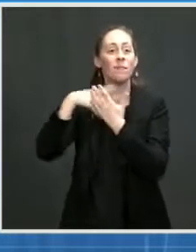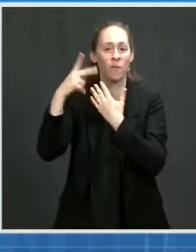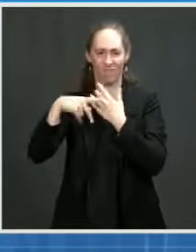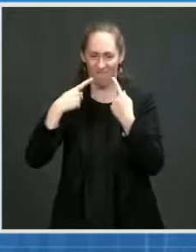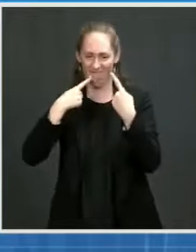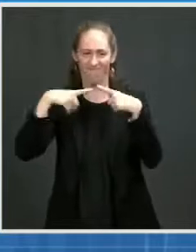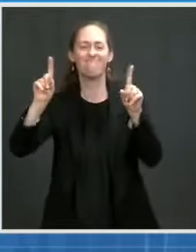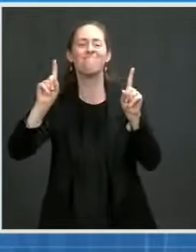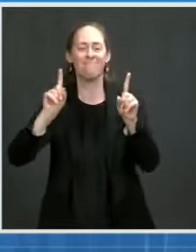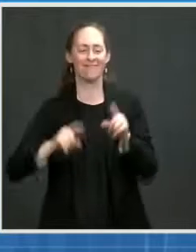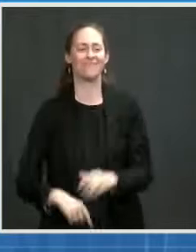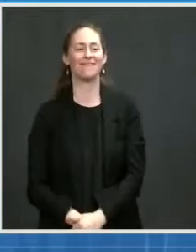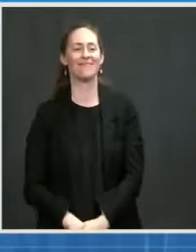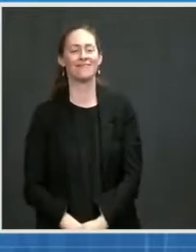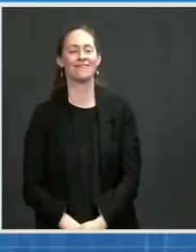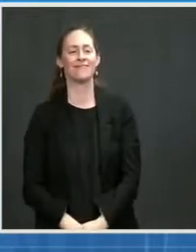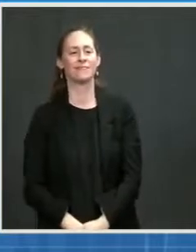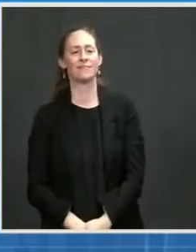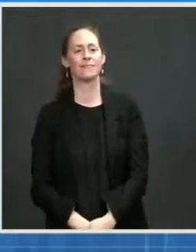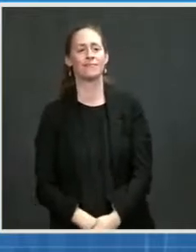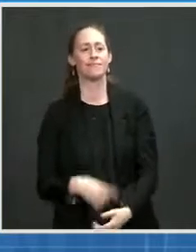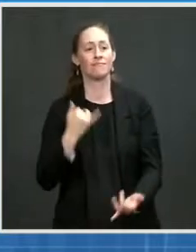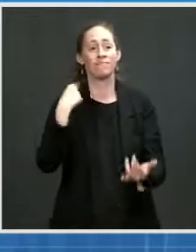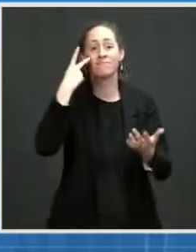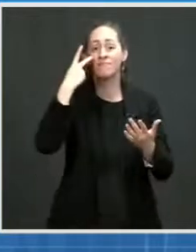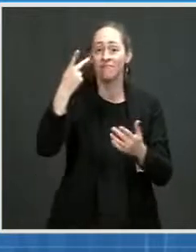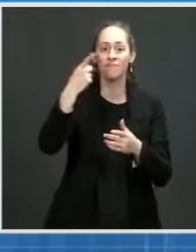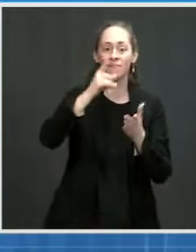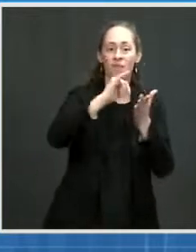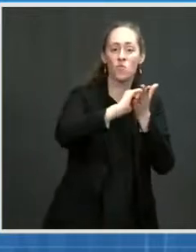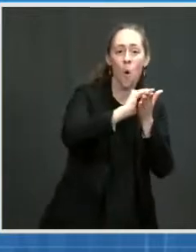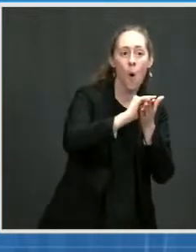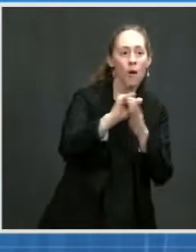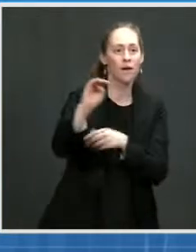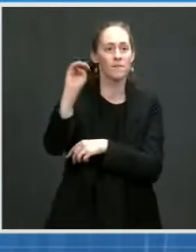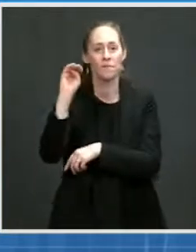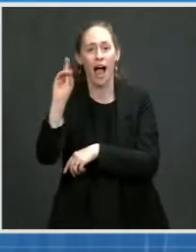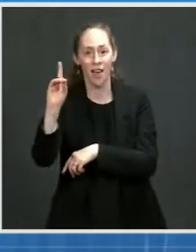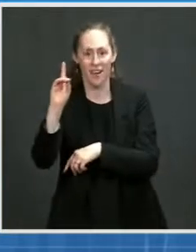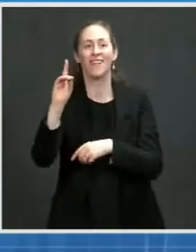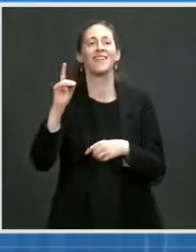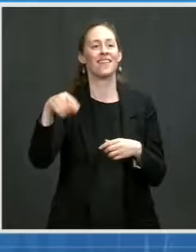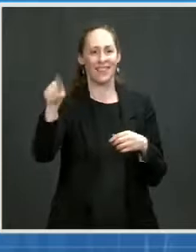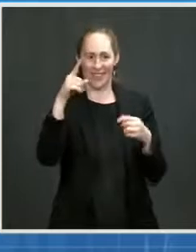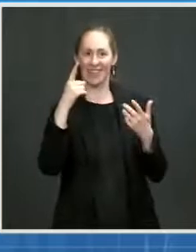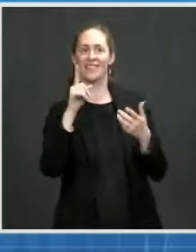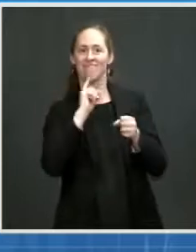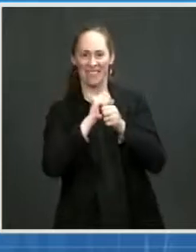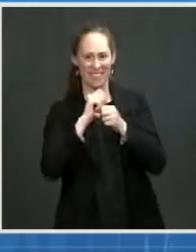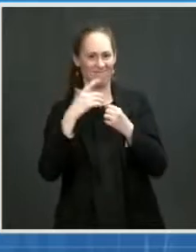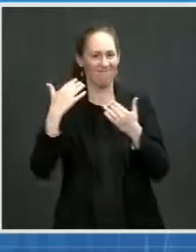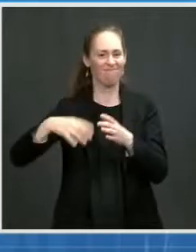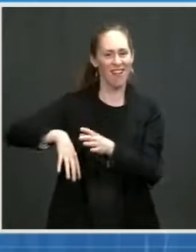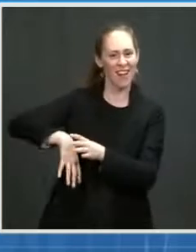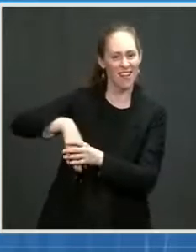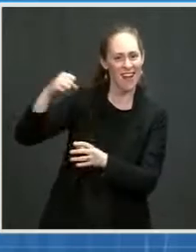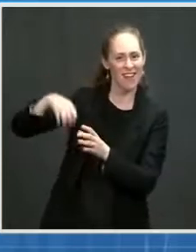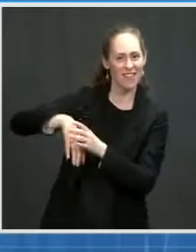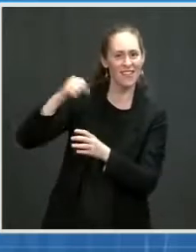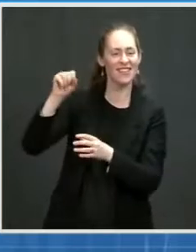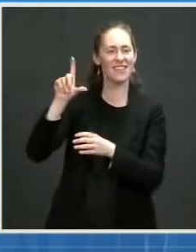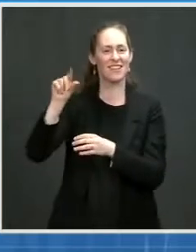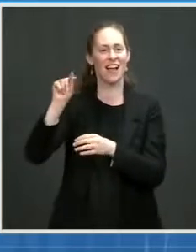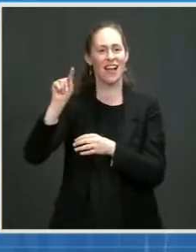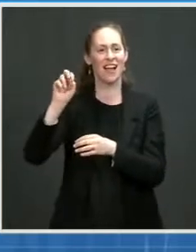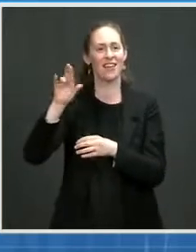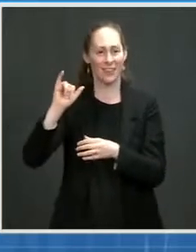and Oregon, announce similar programs. We are nothing if not responsive to good ideas. Today, the Treasury Department